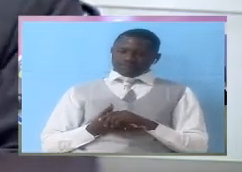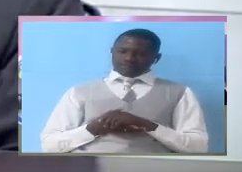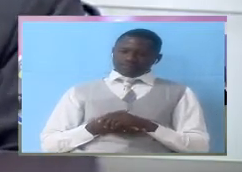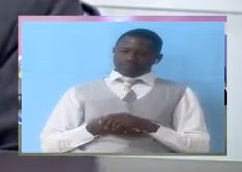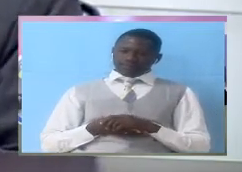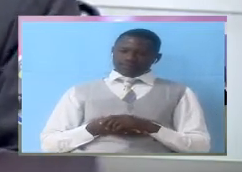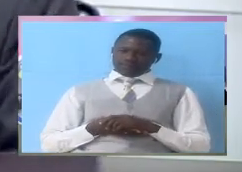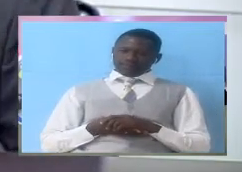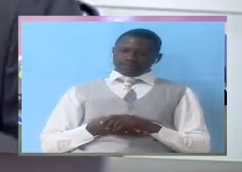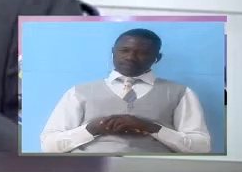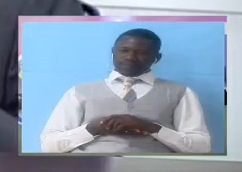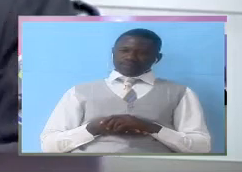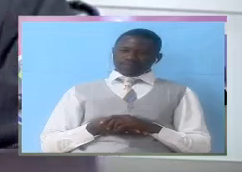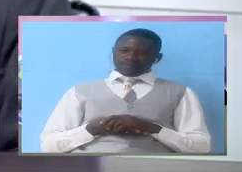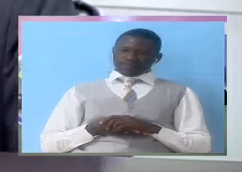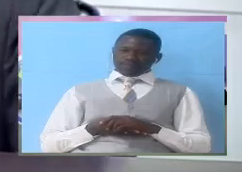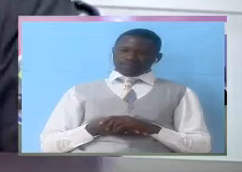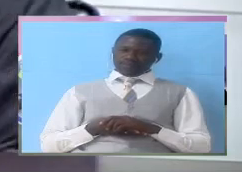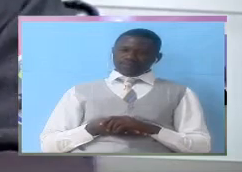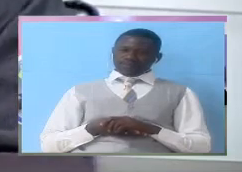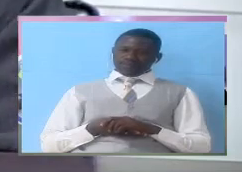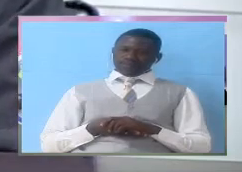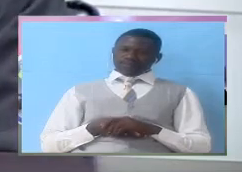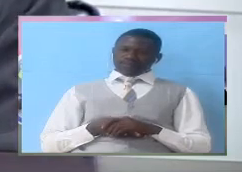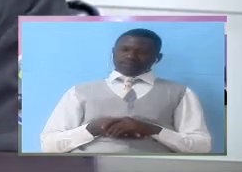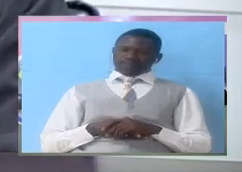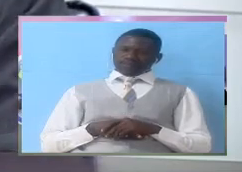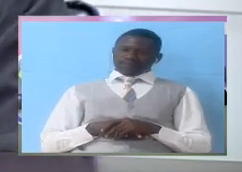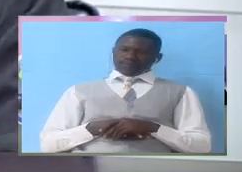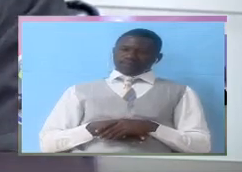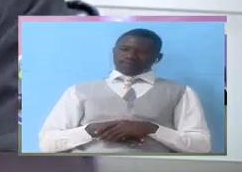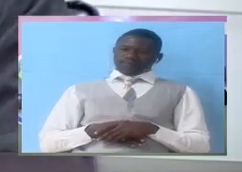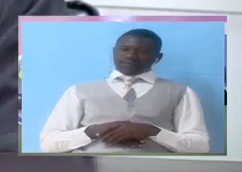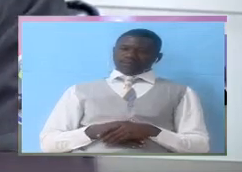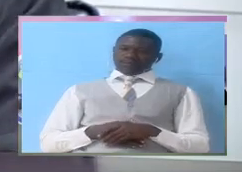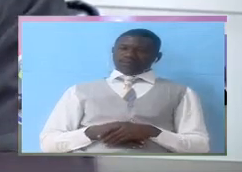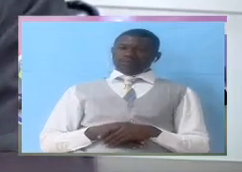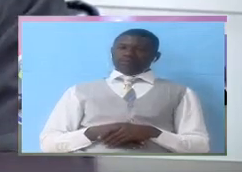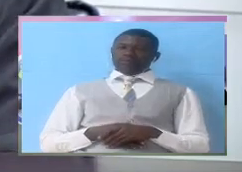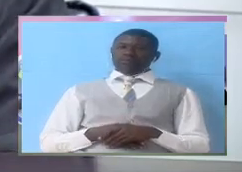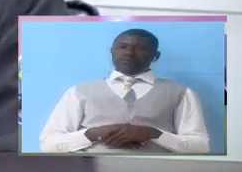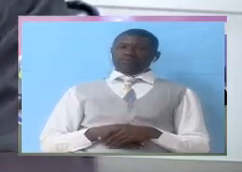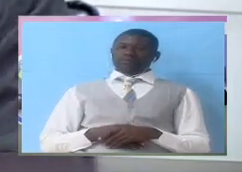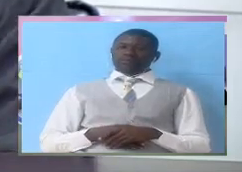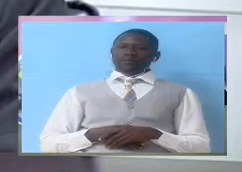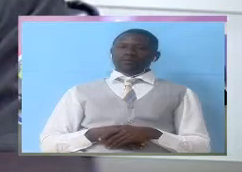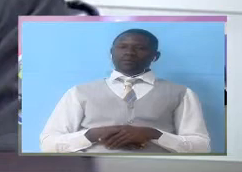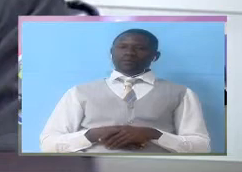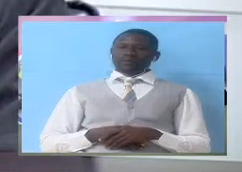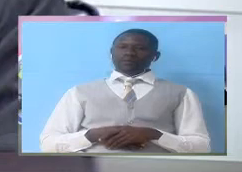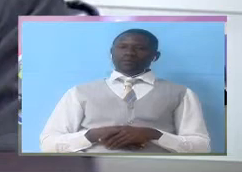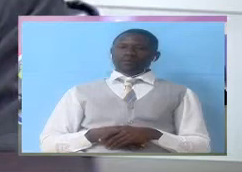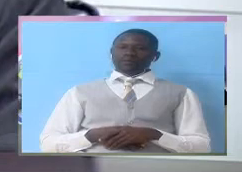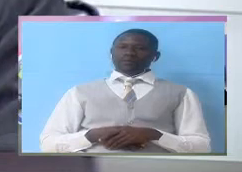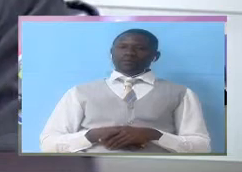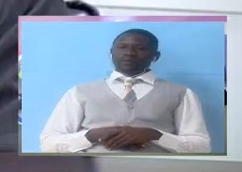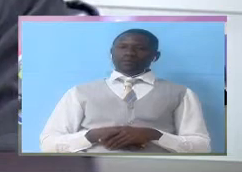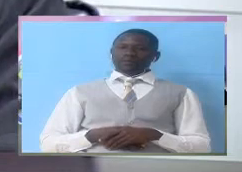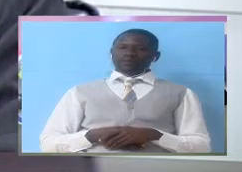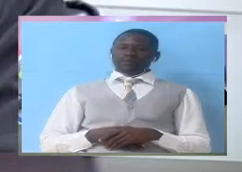xamné mo jité NIA ak it xew xew ba amone farafeñé té Mbalo Kanté ak ñi mu andal